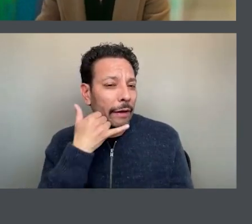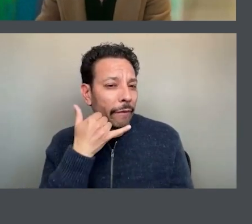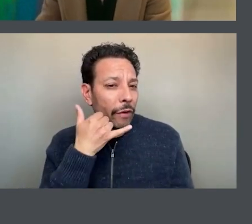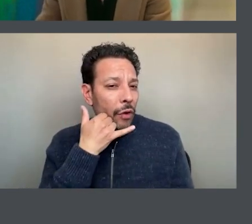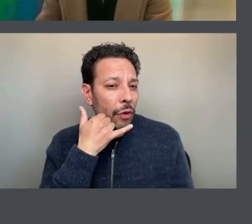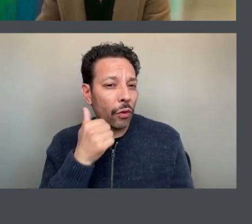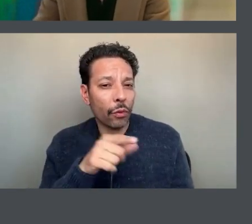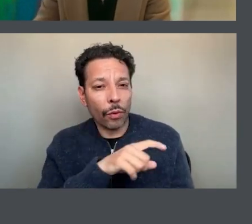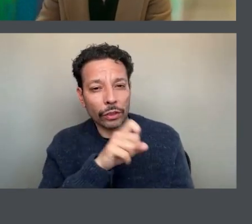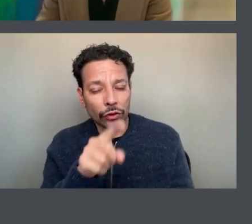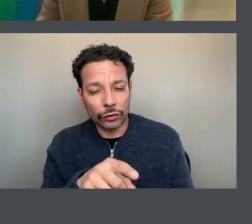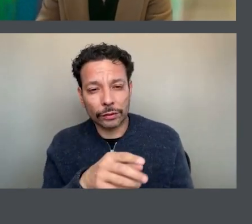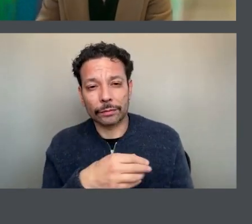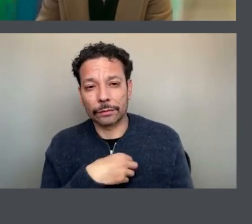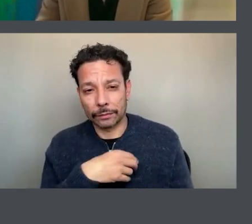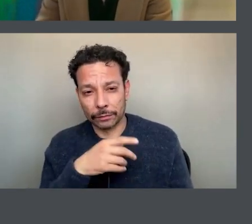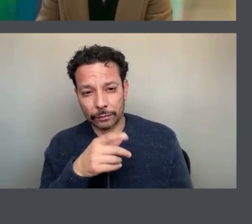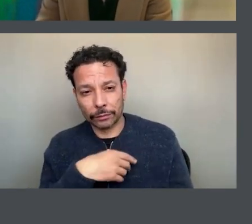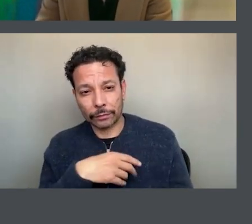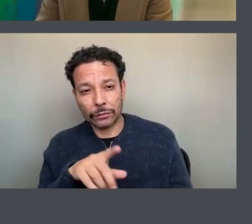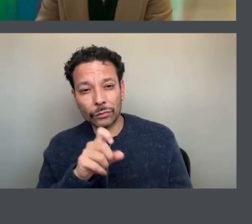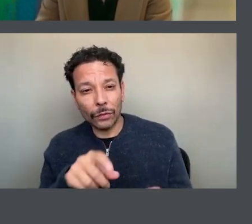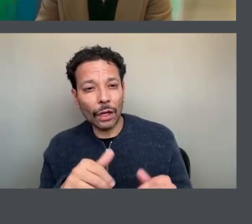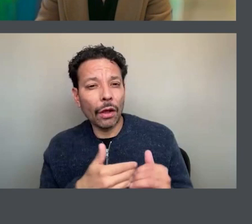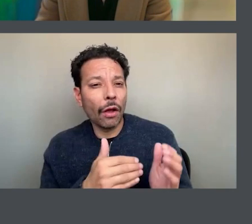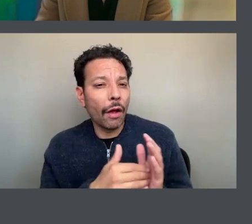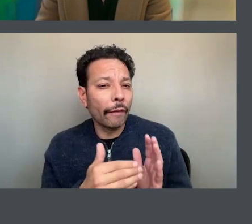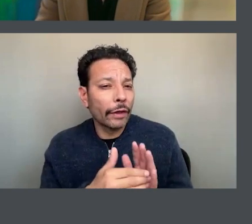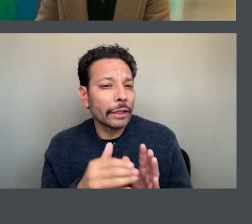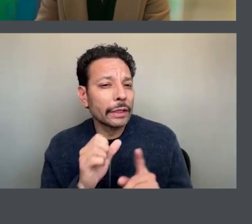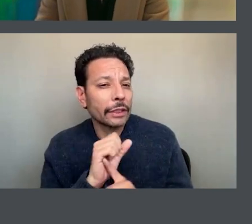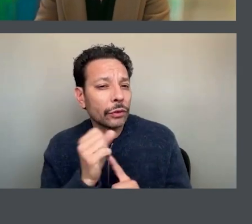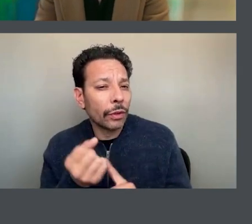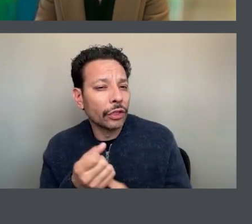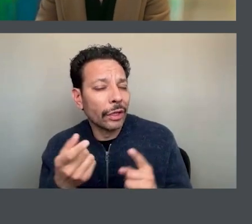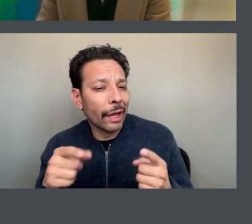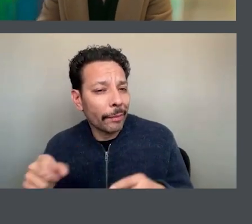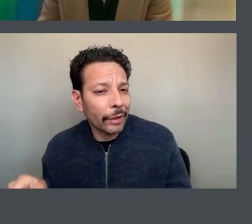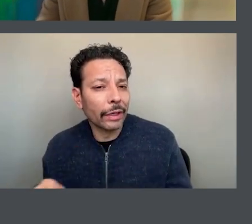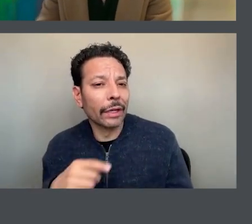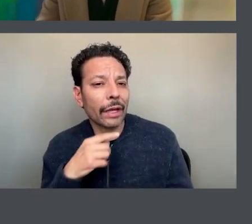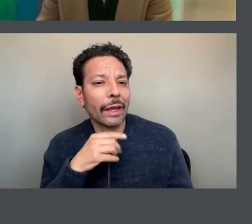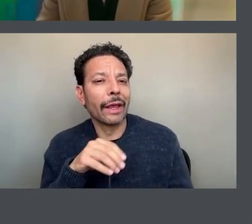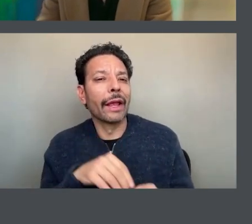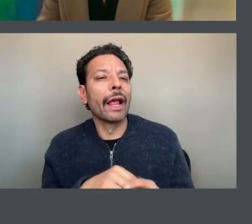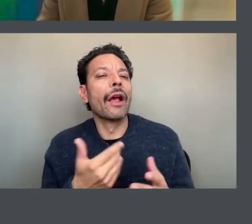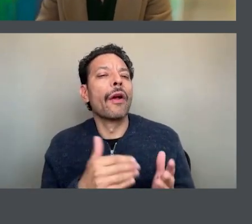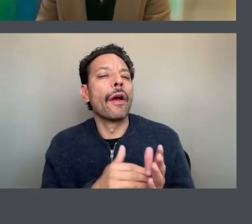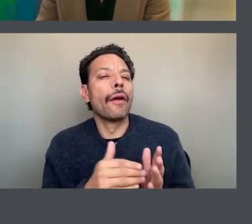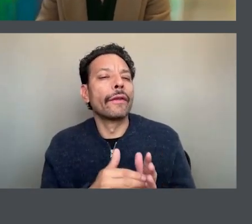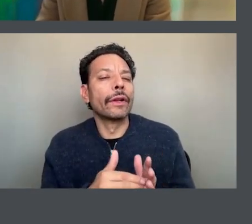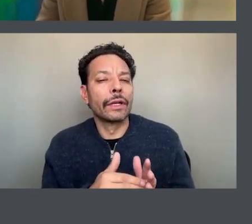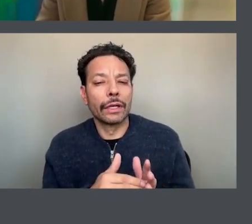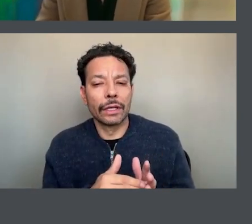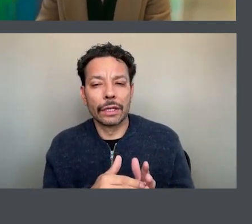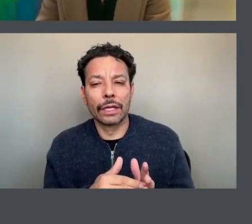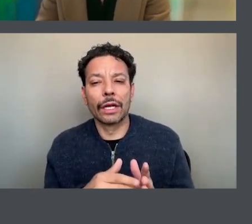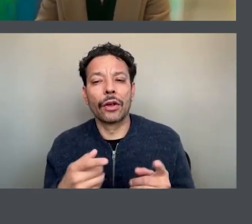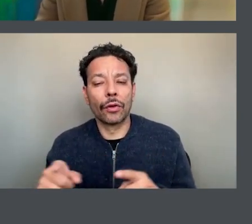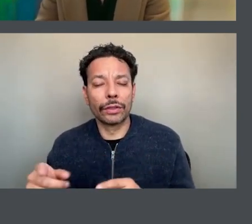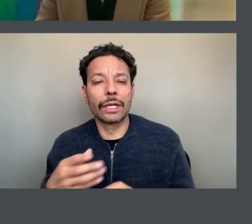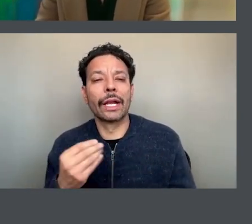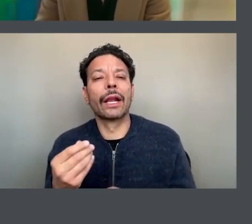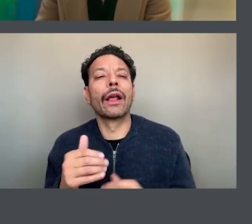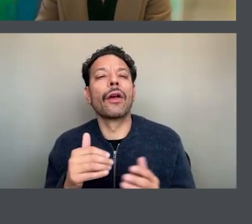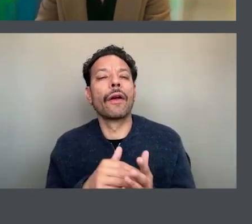telephone question, and there is a sub-question of how often does the situation occur, and then they rank how often it occurs. And then the third part